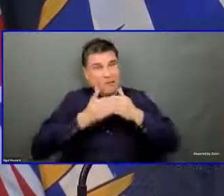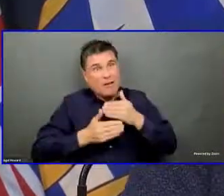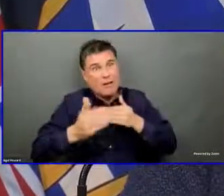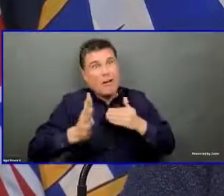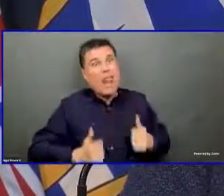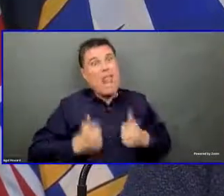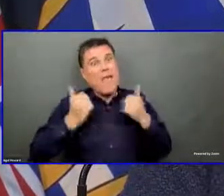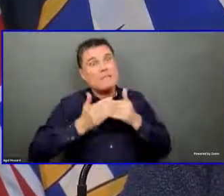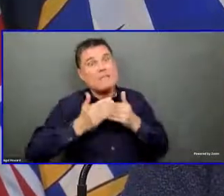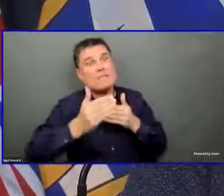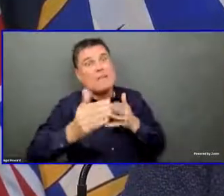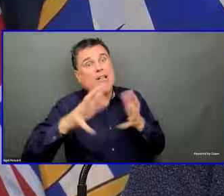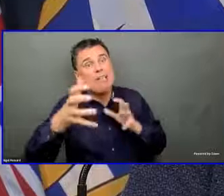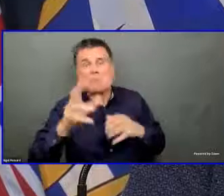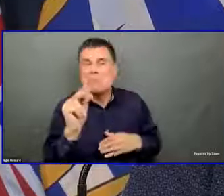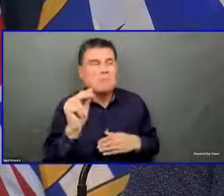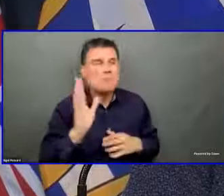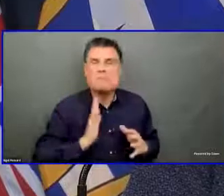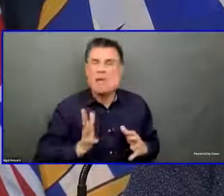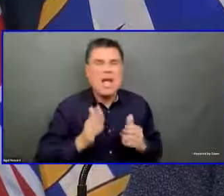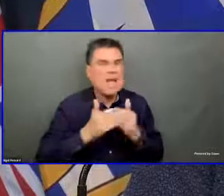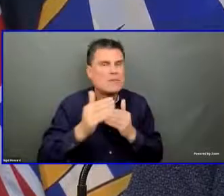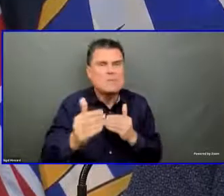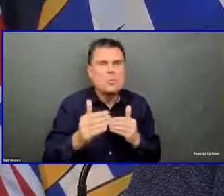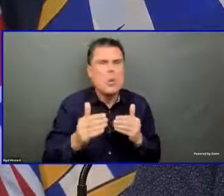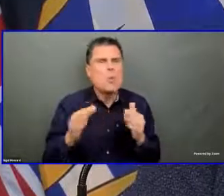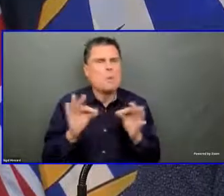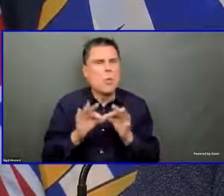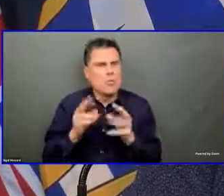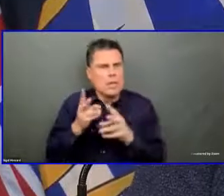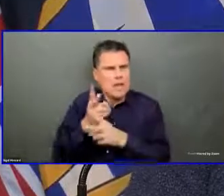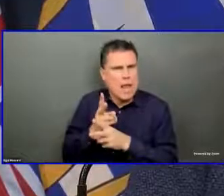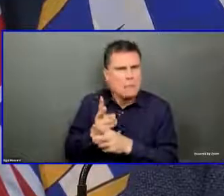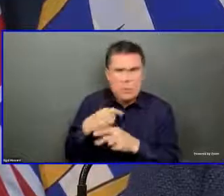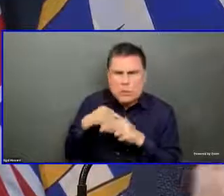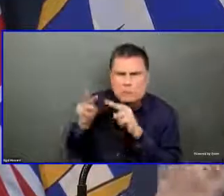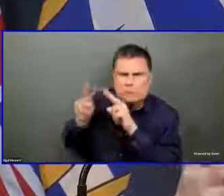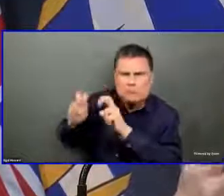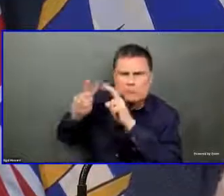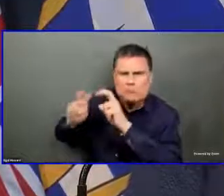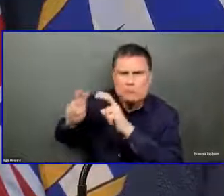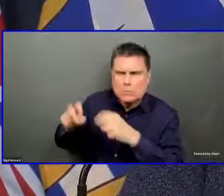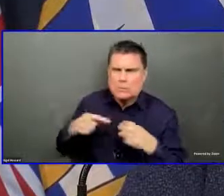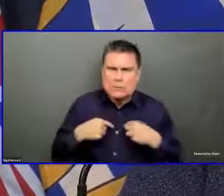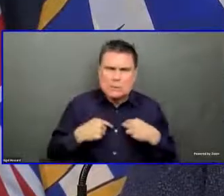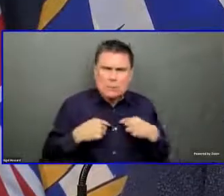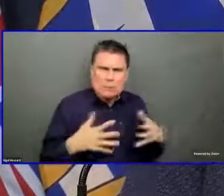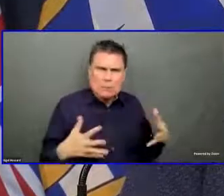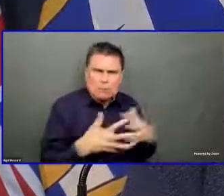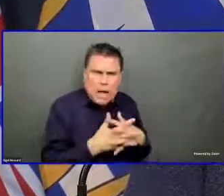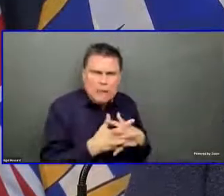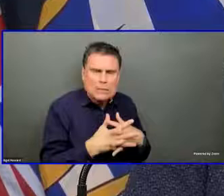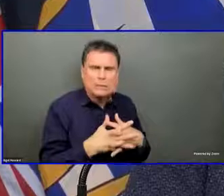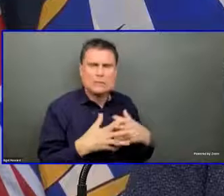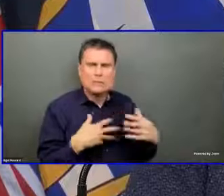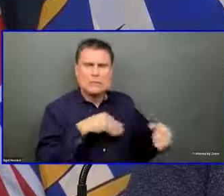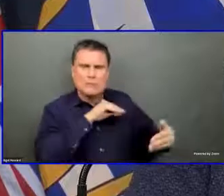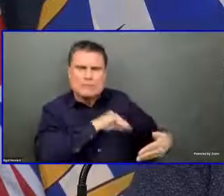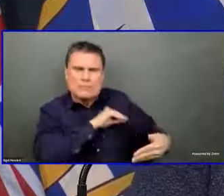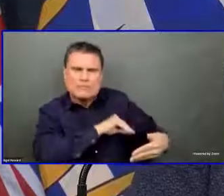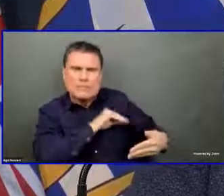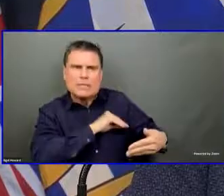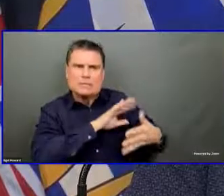and very cautious about taking anything if they're pregnant. We now know as well from work that was done here, talking about